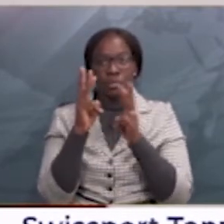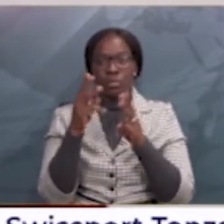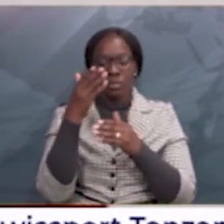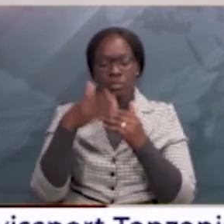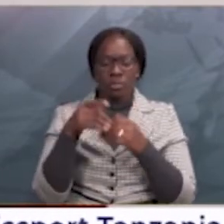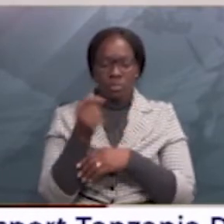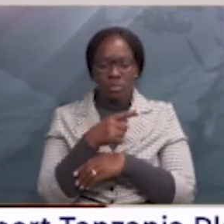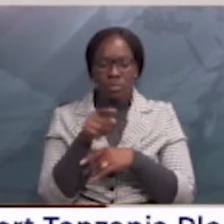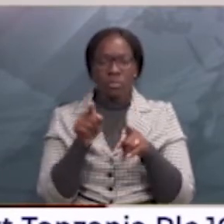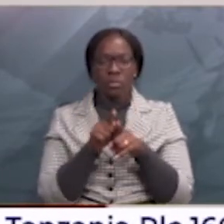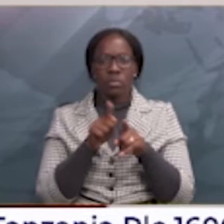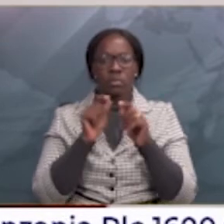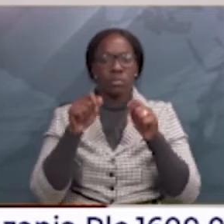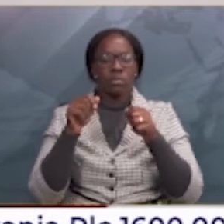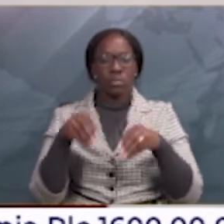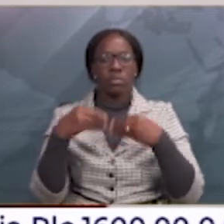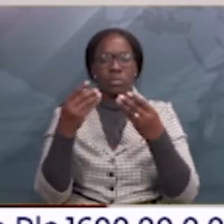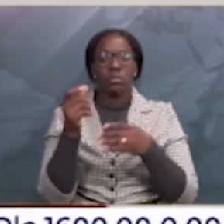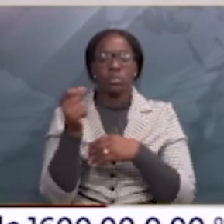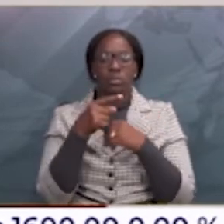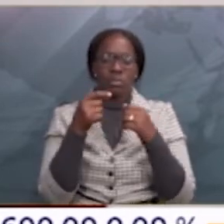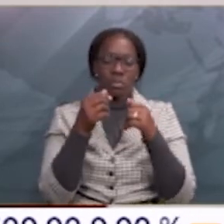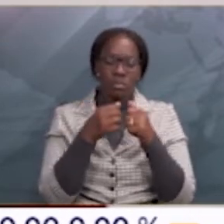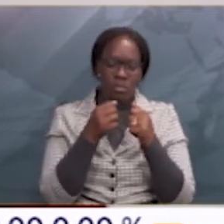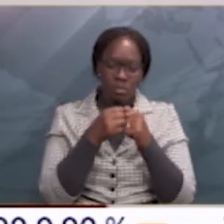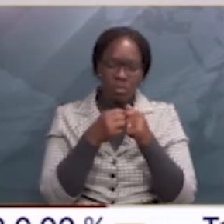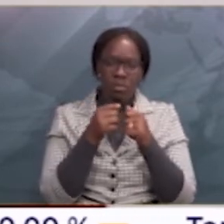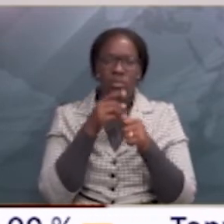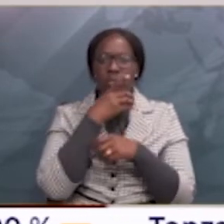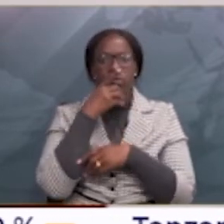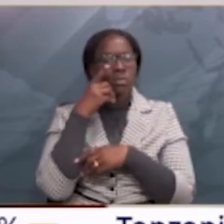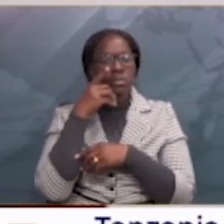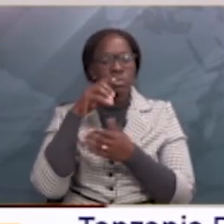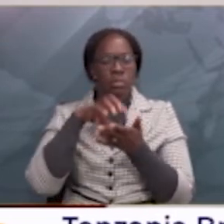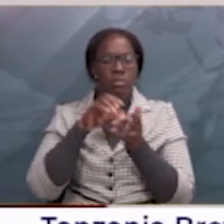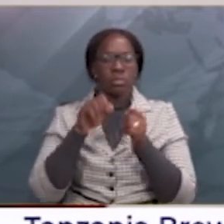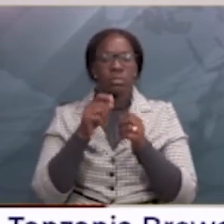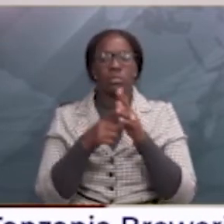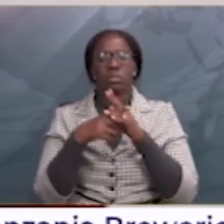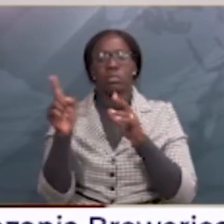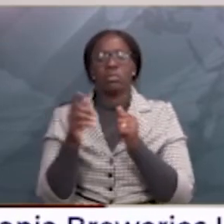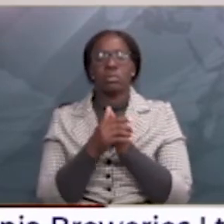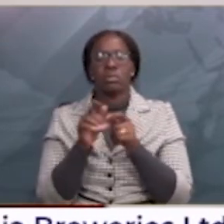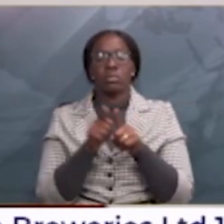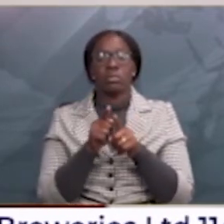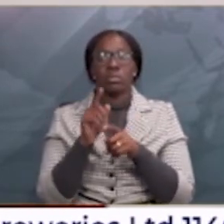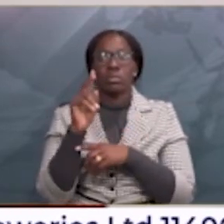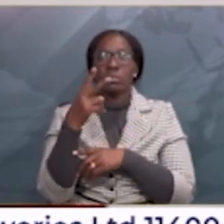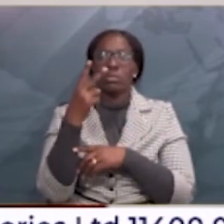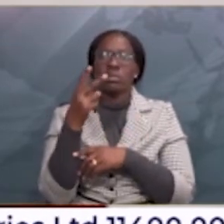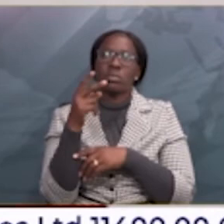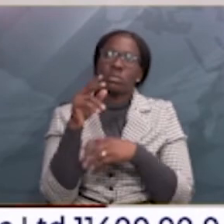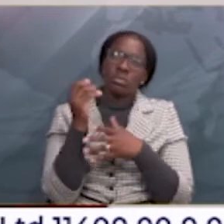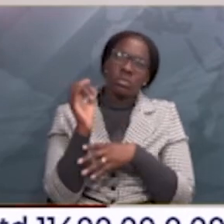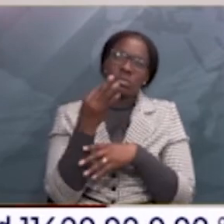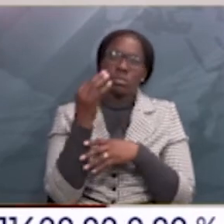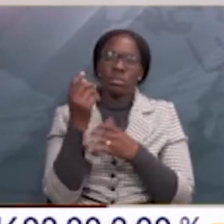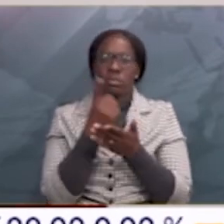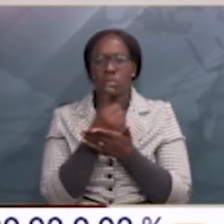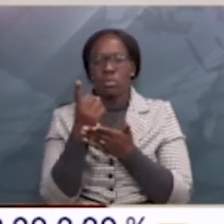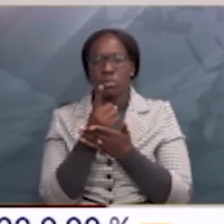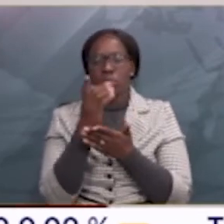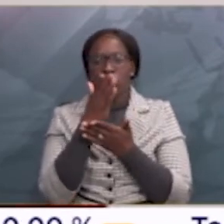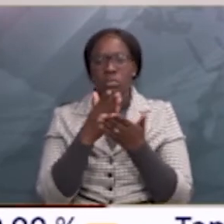and possibly into October, and dry conditions are likely to start. And by the second or third week, parts